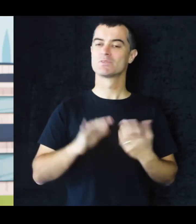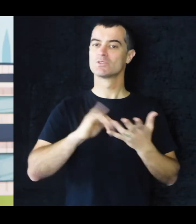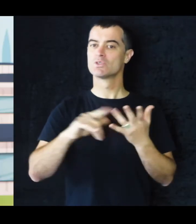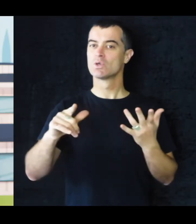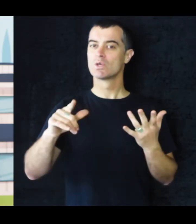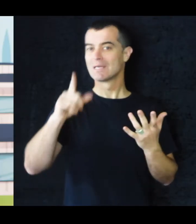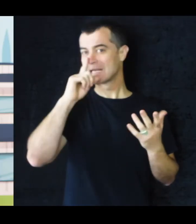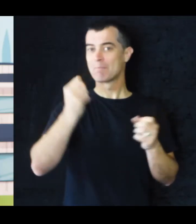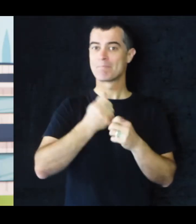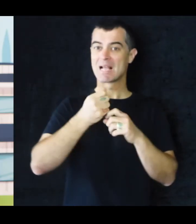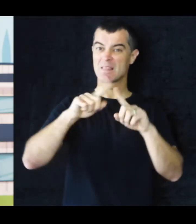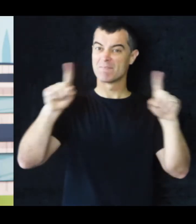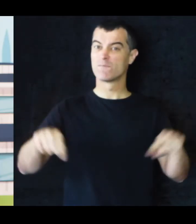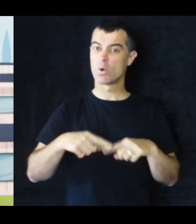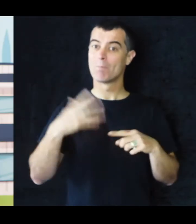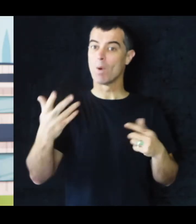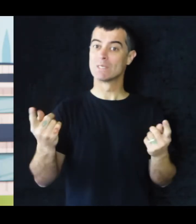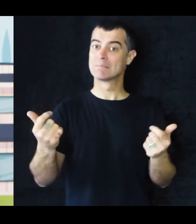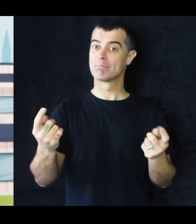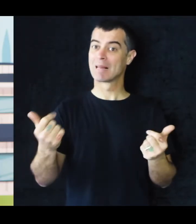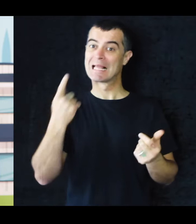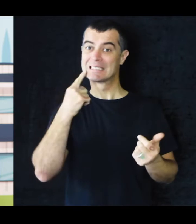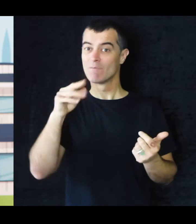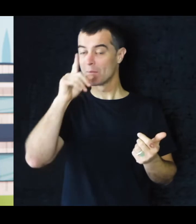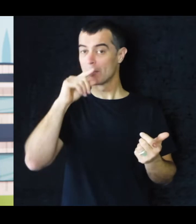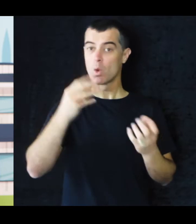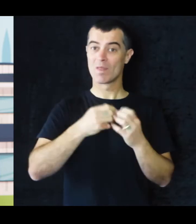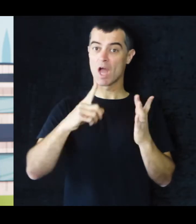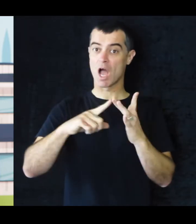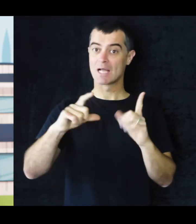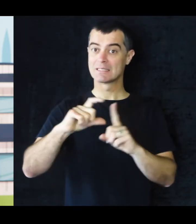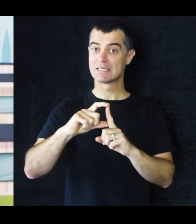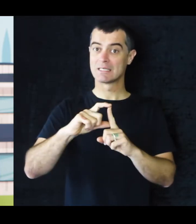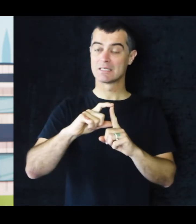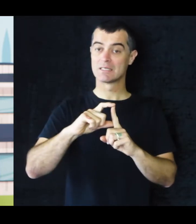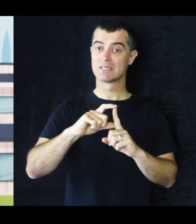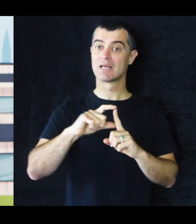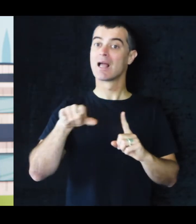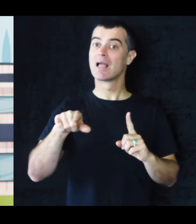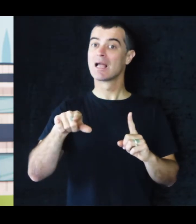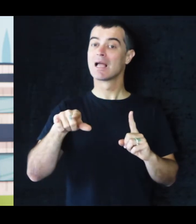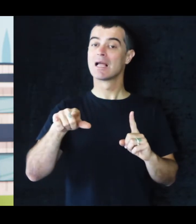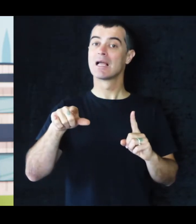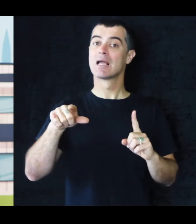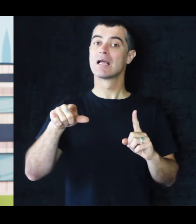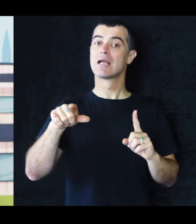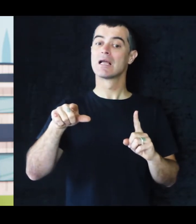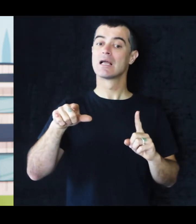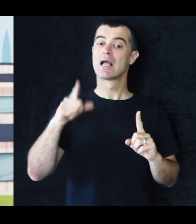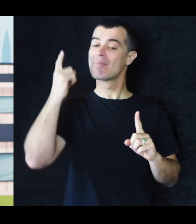So if you can simplify the form, make it easier for people with intellectual disability and take